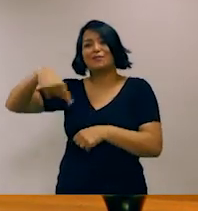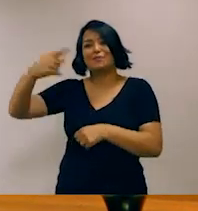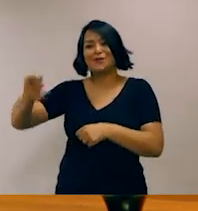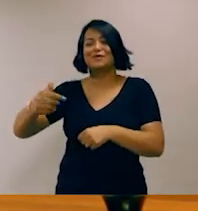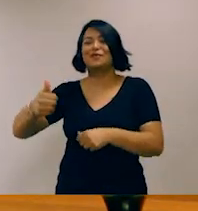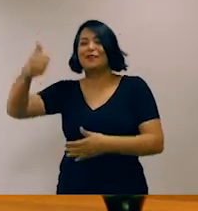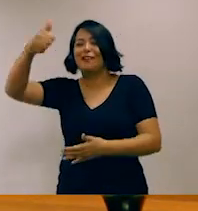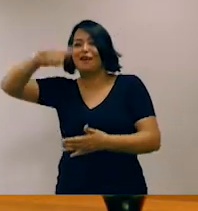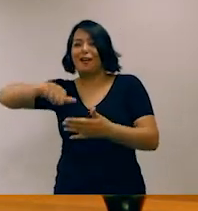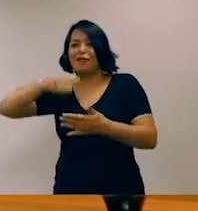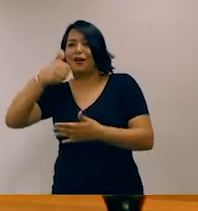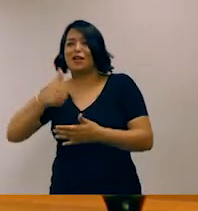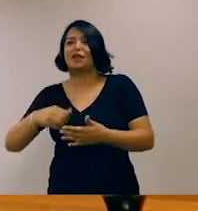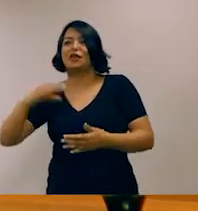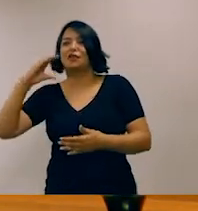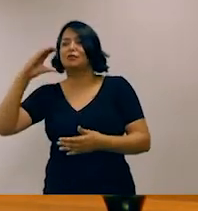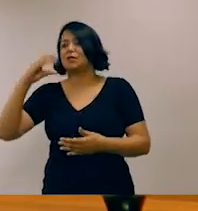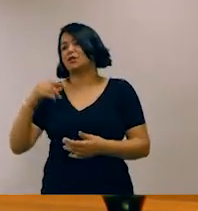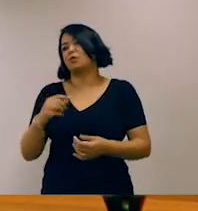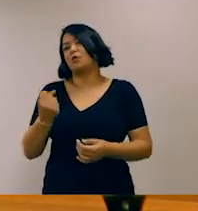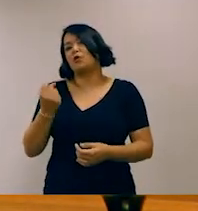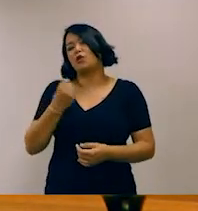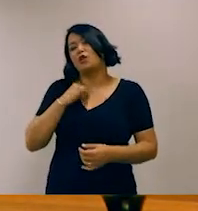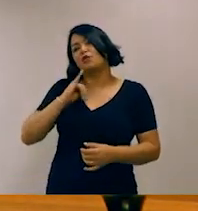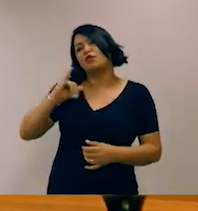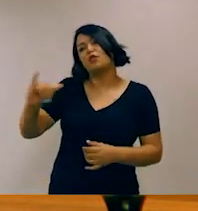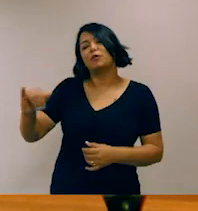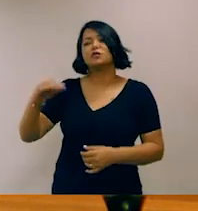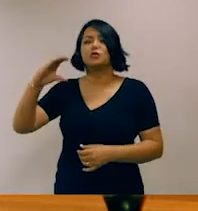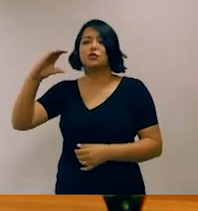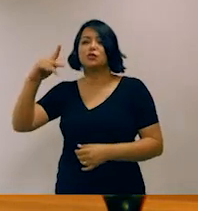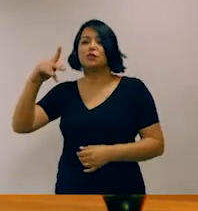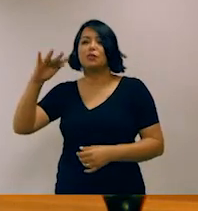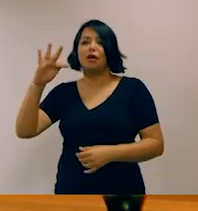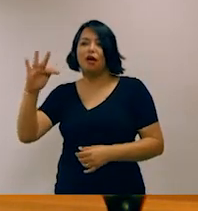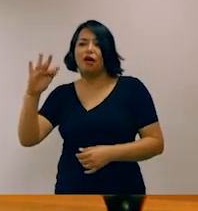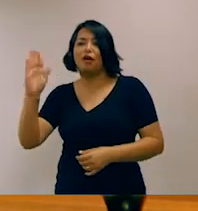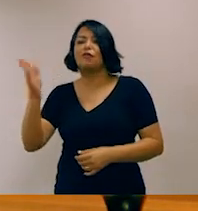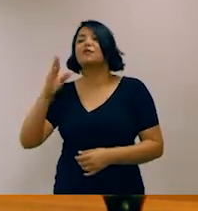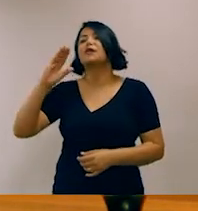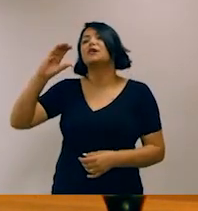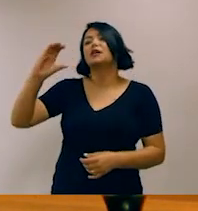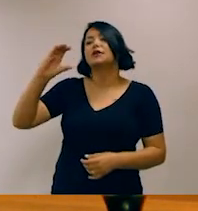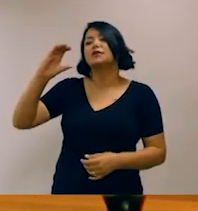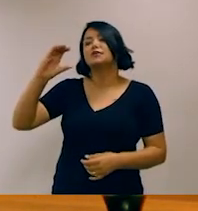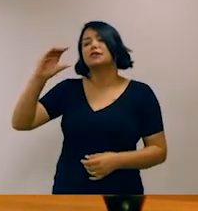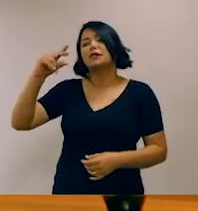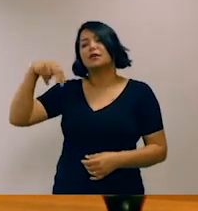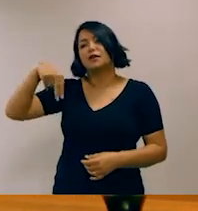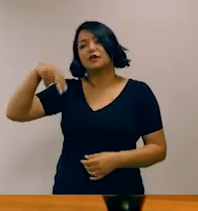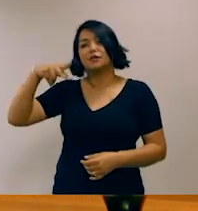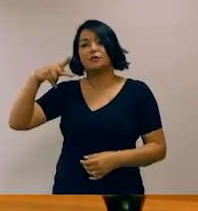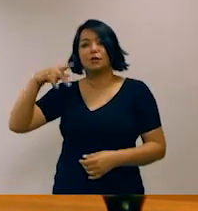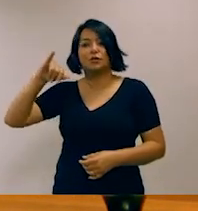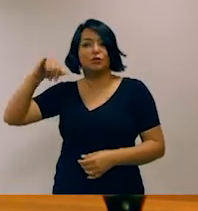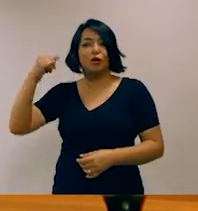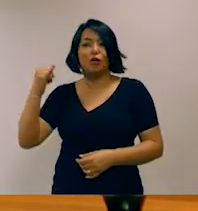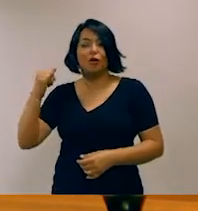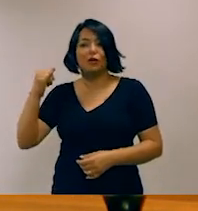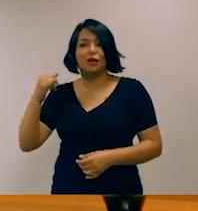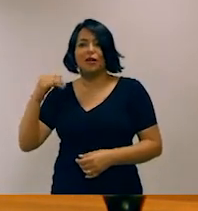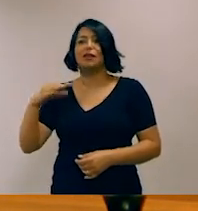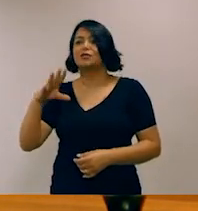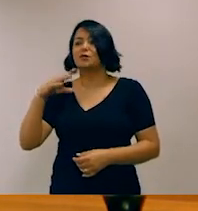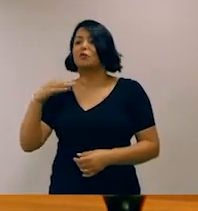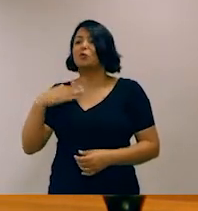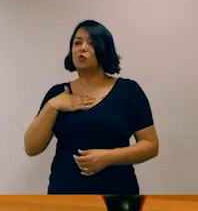also after the trial, like this CPF and numbers, for